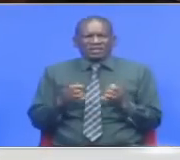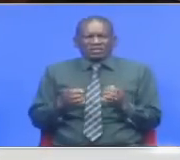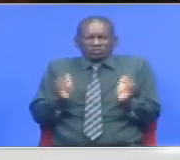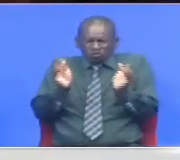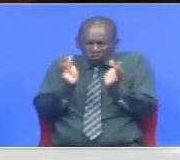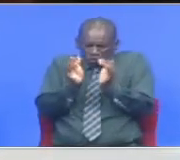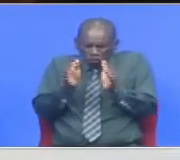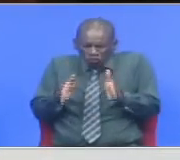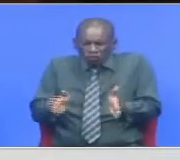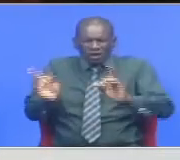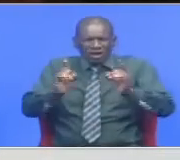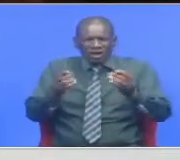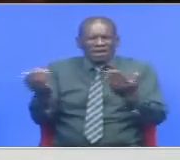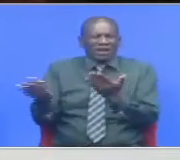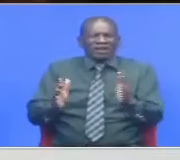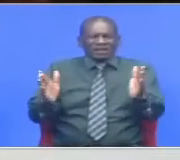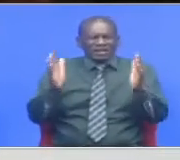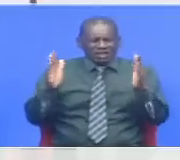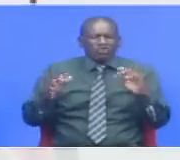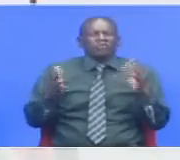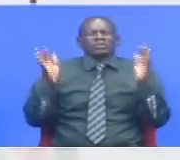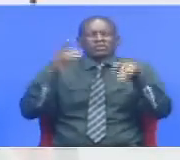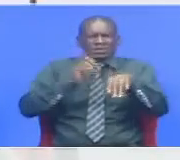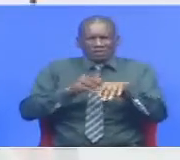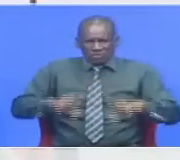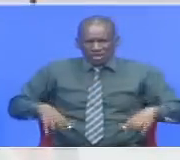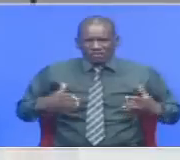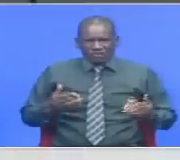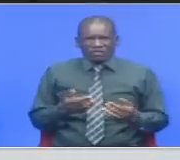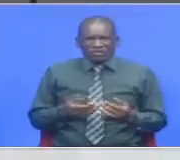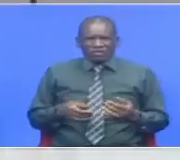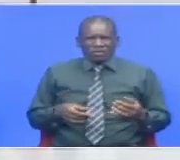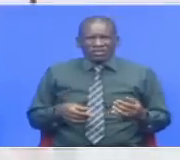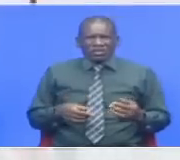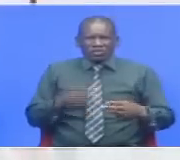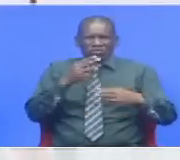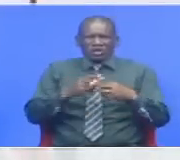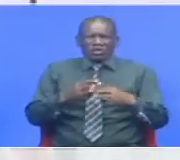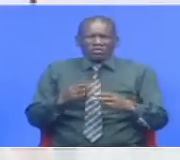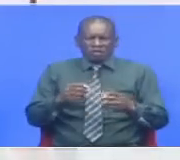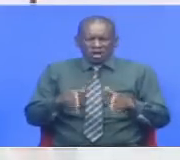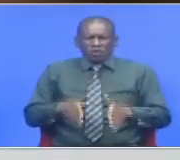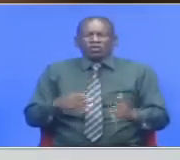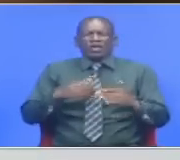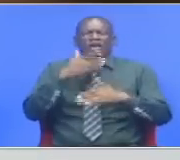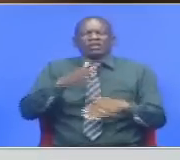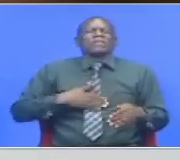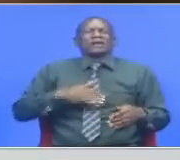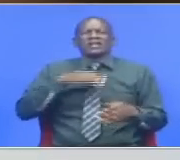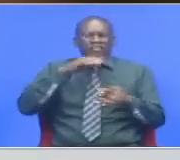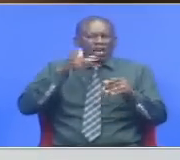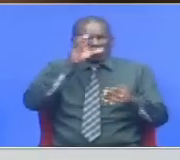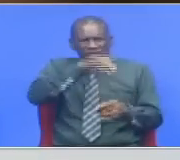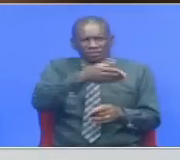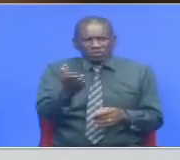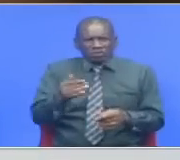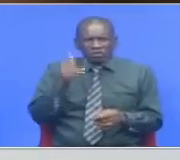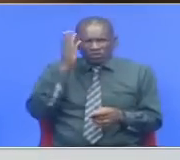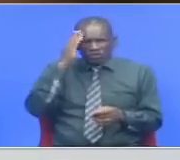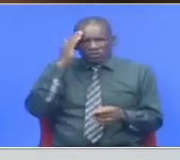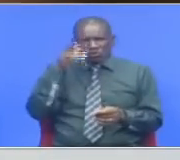Let heroes be celebrated when they are alive. Don't name a road after my death. I will cast you. And did you know you